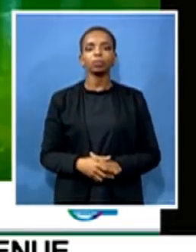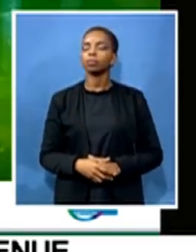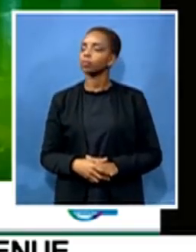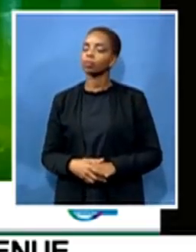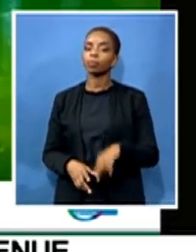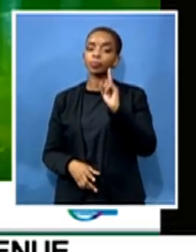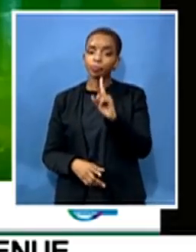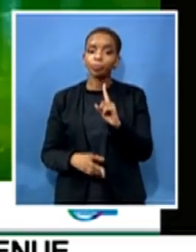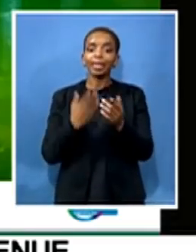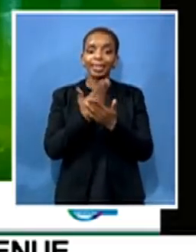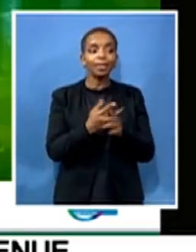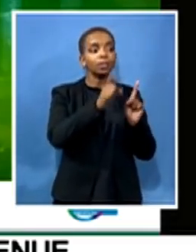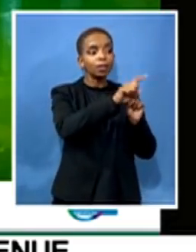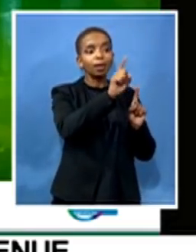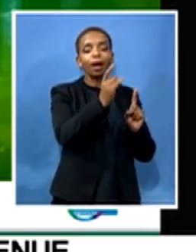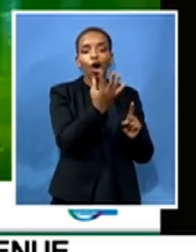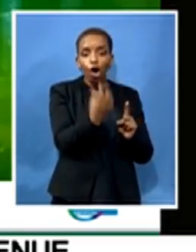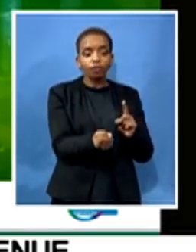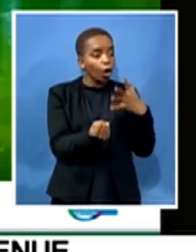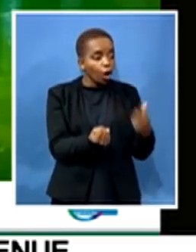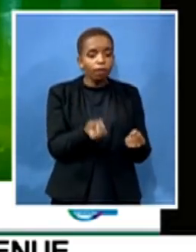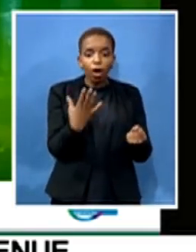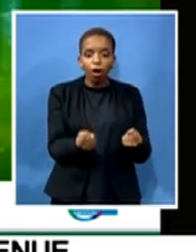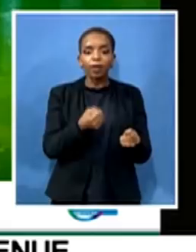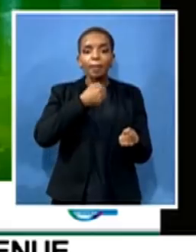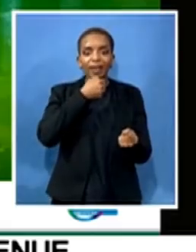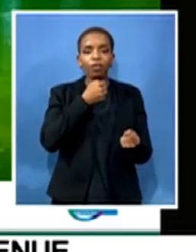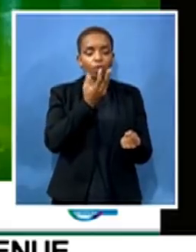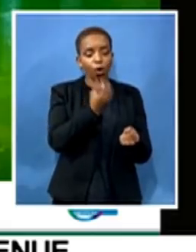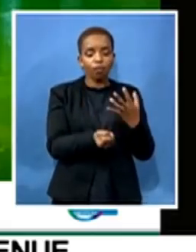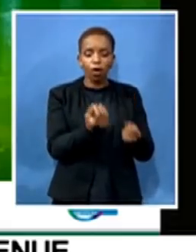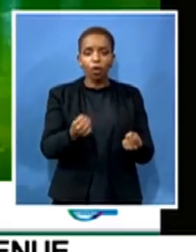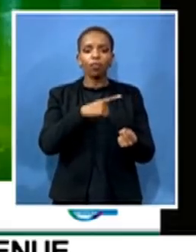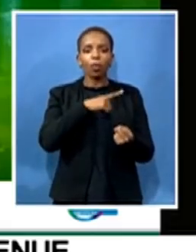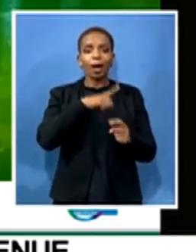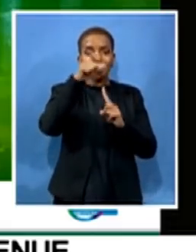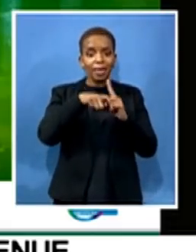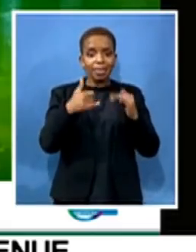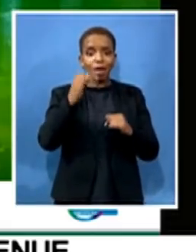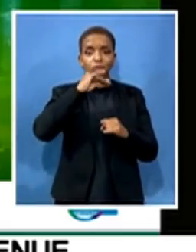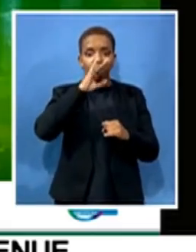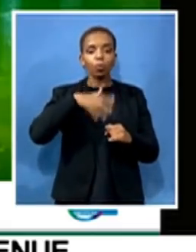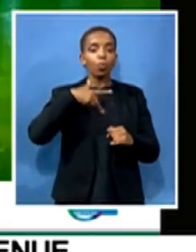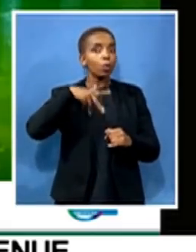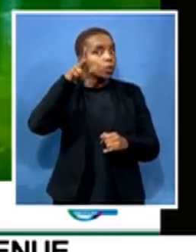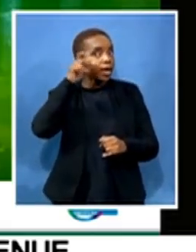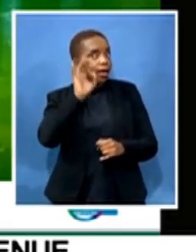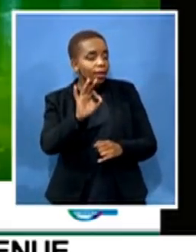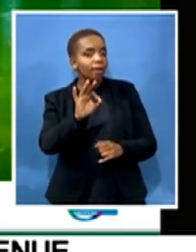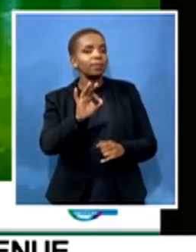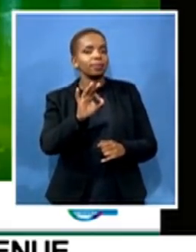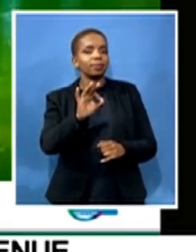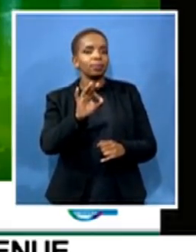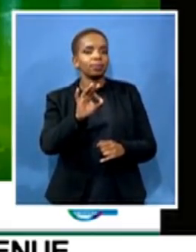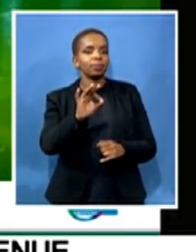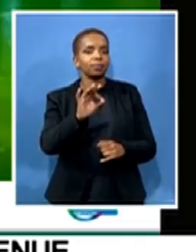their microphone so that we can hear the person that are speaking? Because of the fact that other microphones are open, we cannot